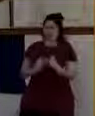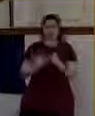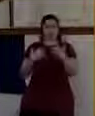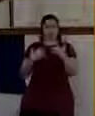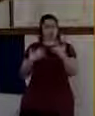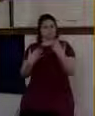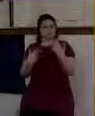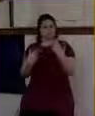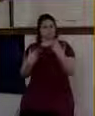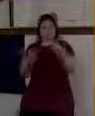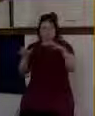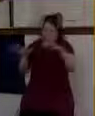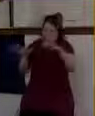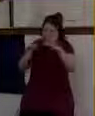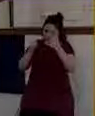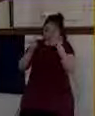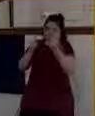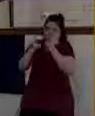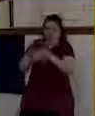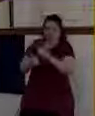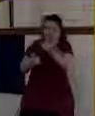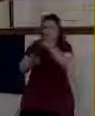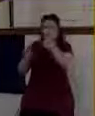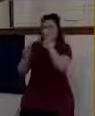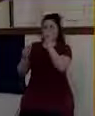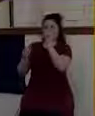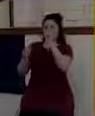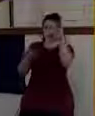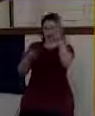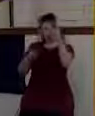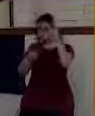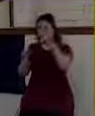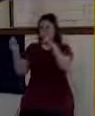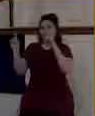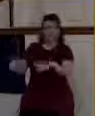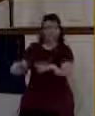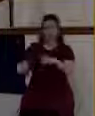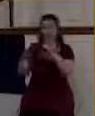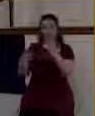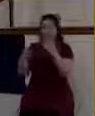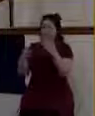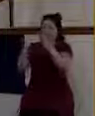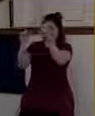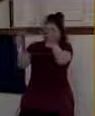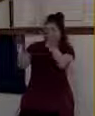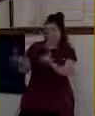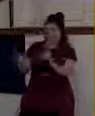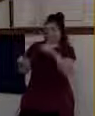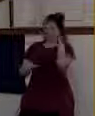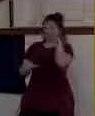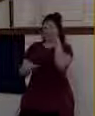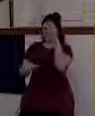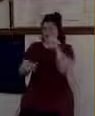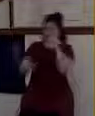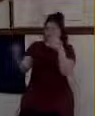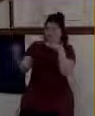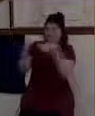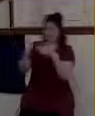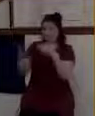the Lord said. Bravely, he condemned the altar. Bravely, he stood against the king. Bravely, he confronted this whole wicked religious